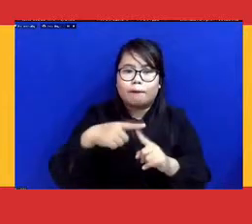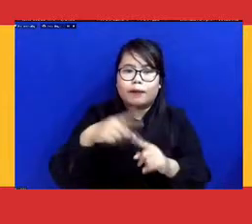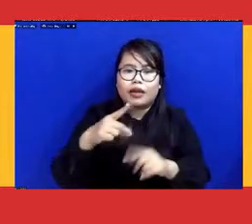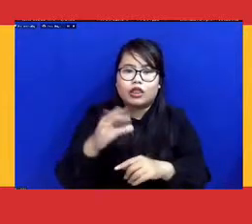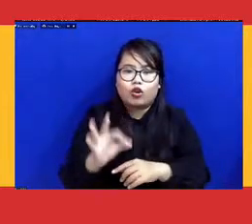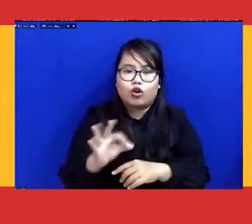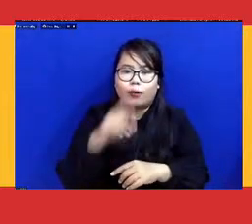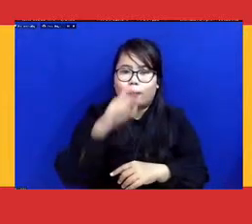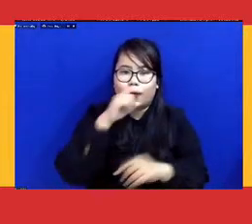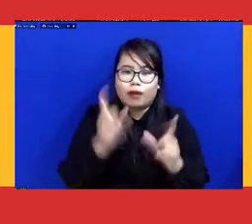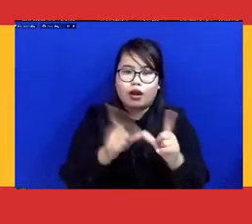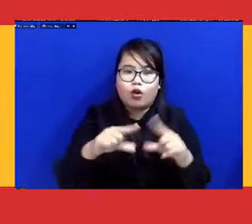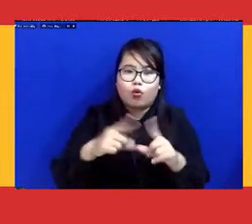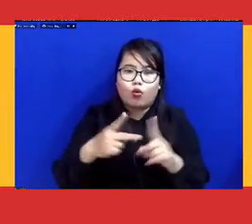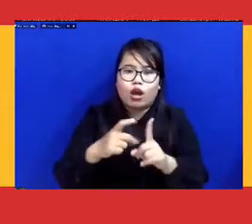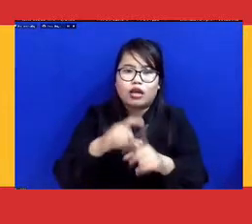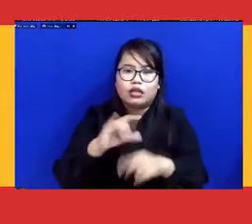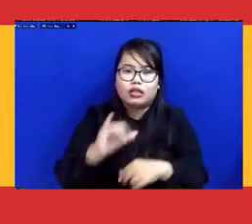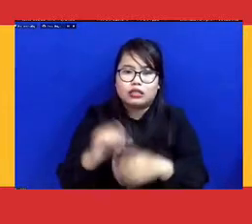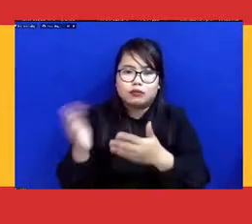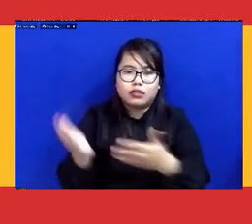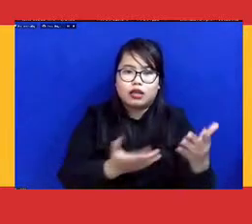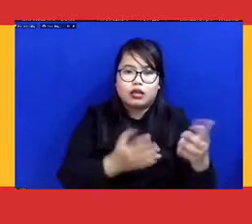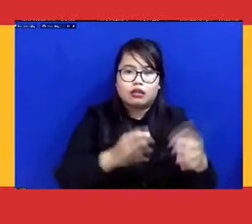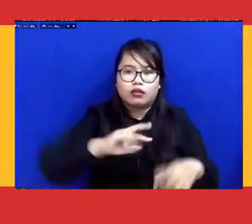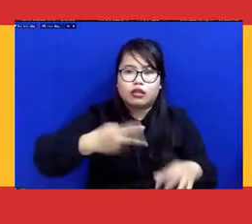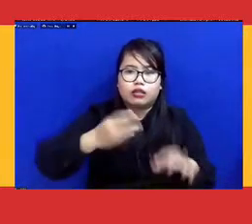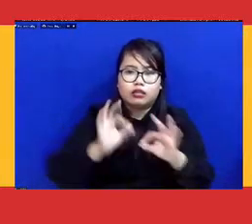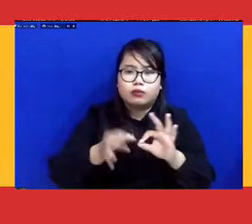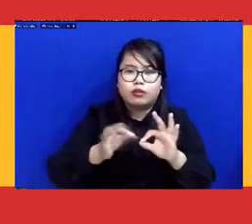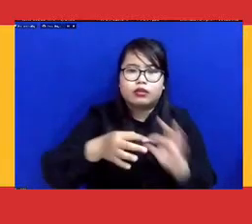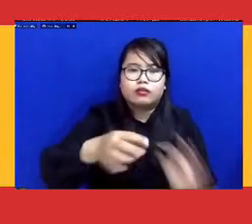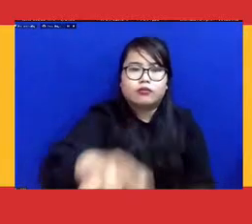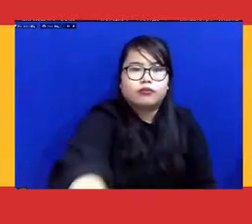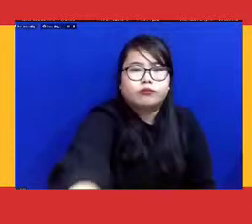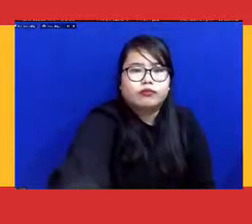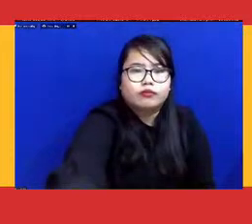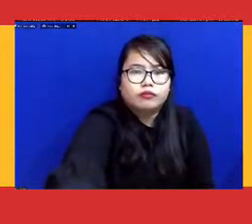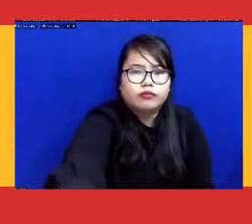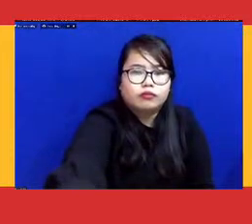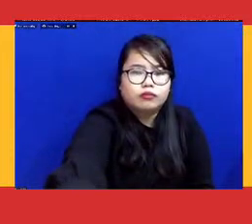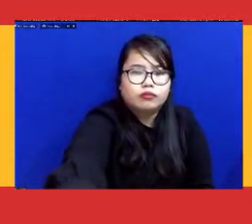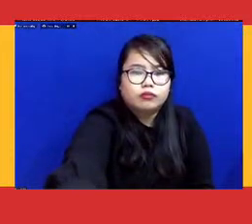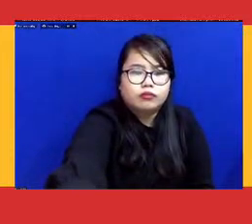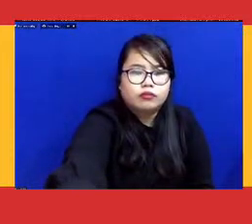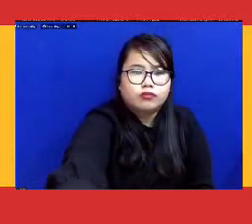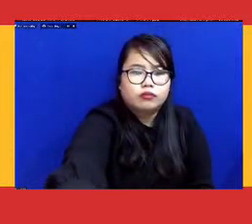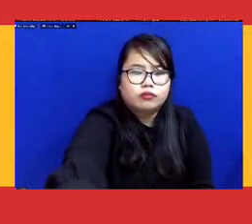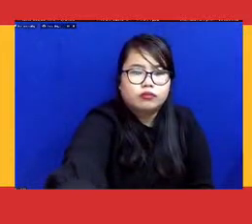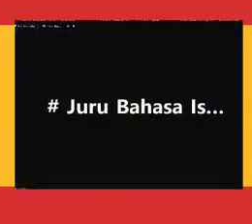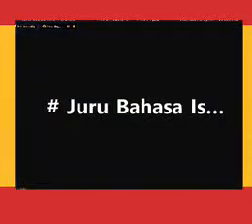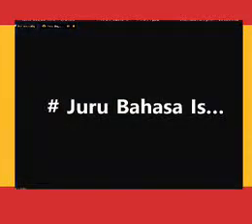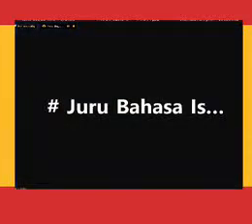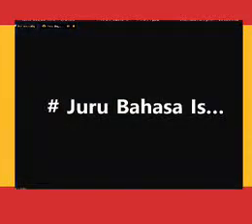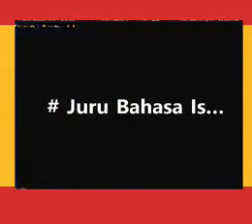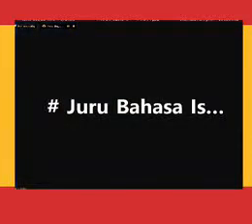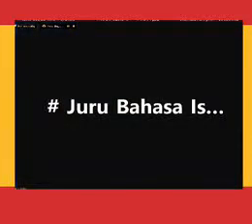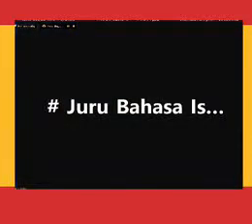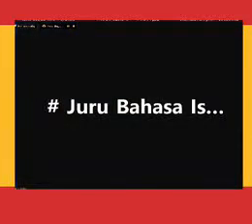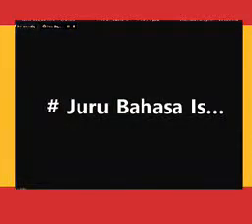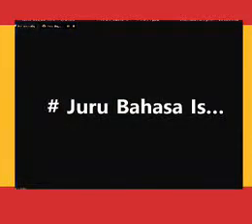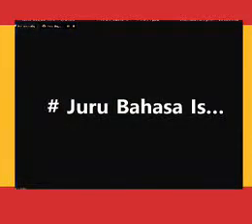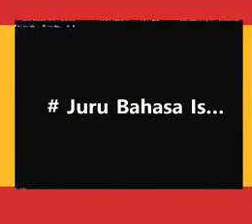Bapak. Terima kasih. Terima kasih, Dr. Unamulkan, langsung sekjen Wakil